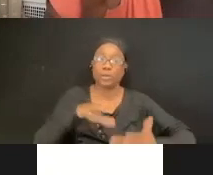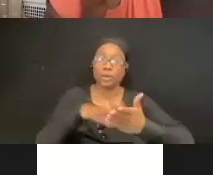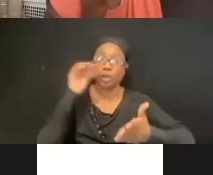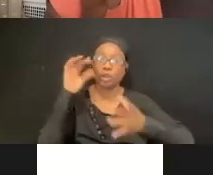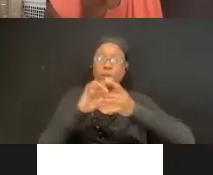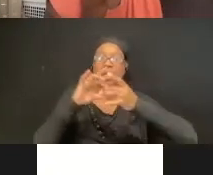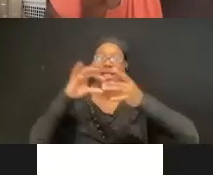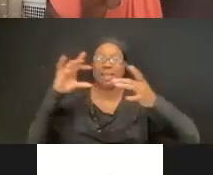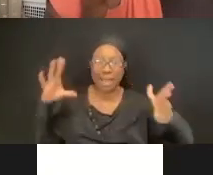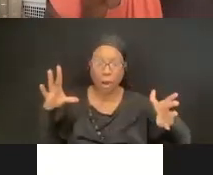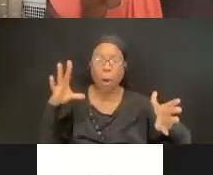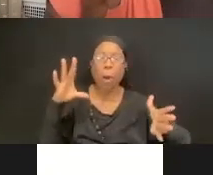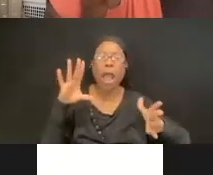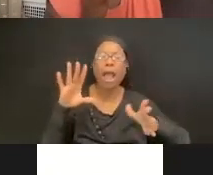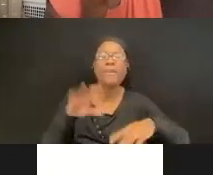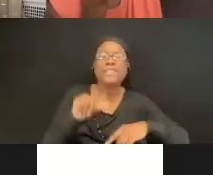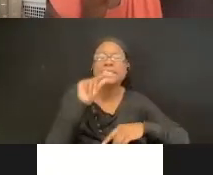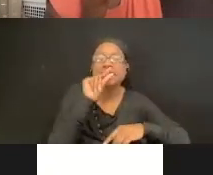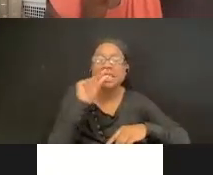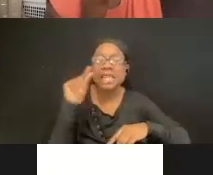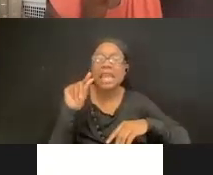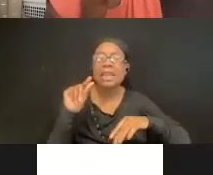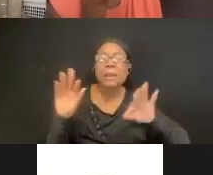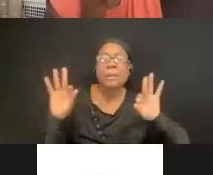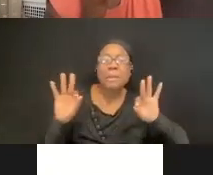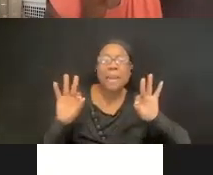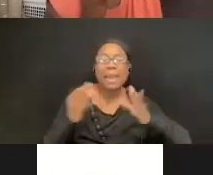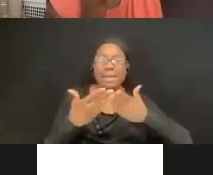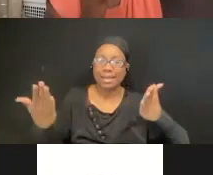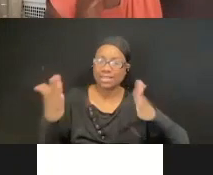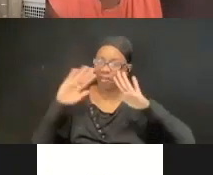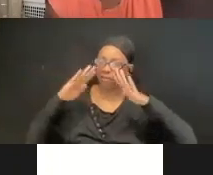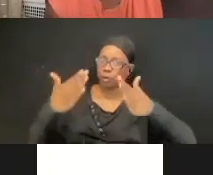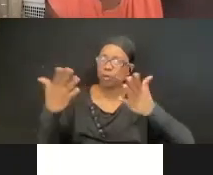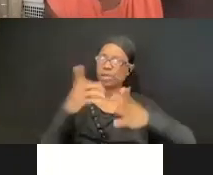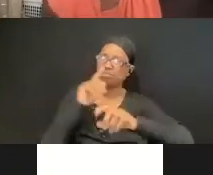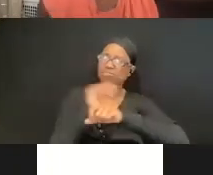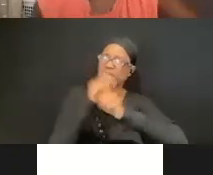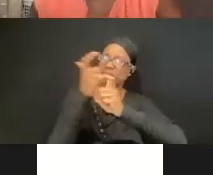those little material petty things and focus on the things that's bigger in our community.